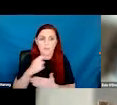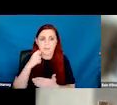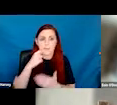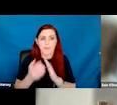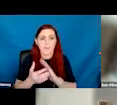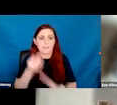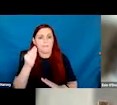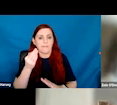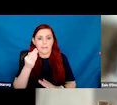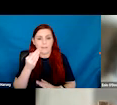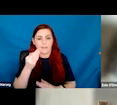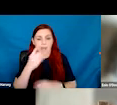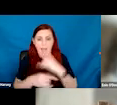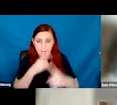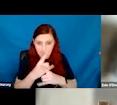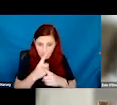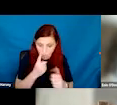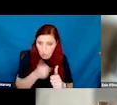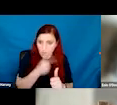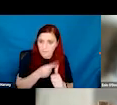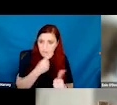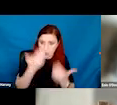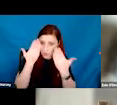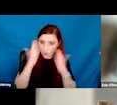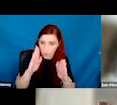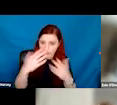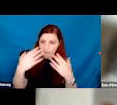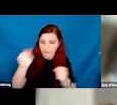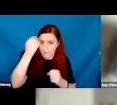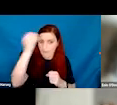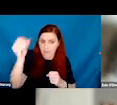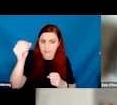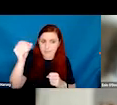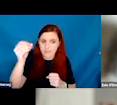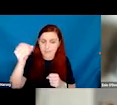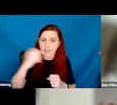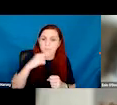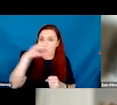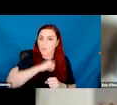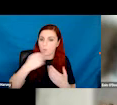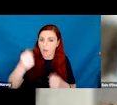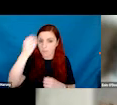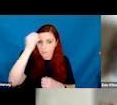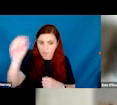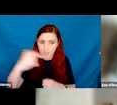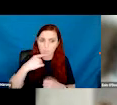followed, they prima facie indicate compliance with the building regulations, but they are still our minimum standards to be